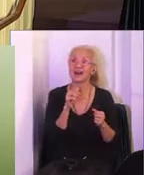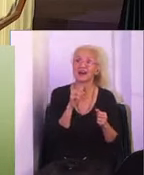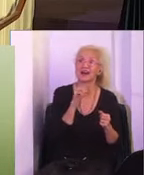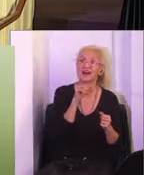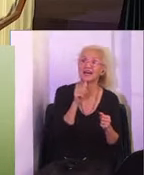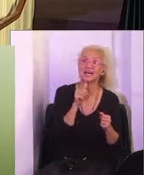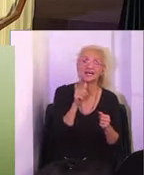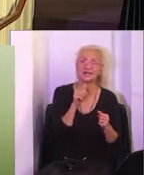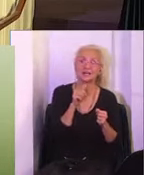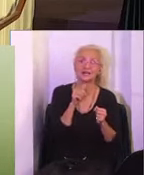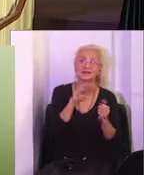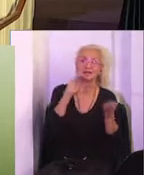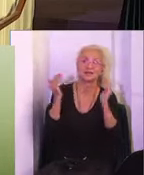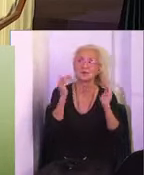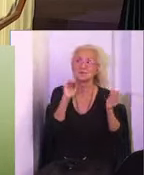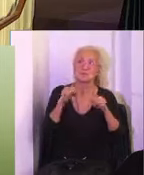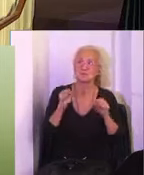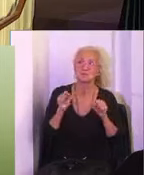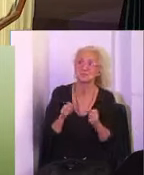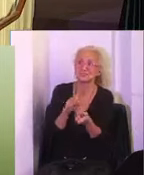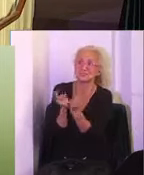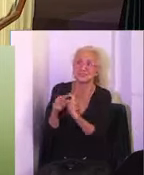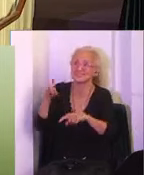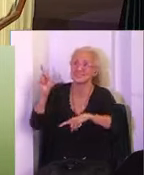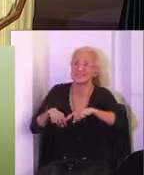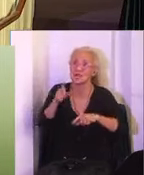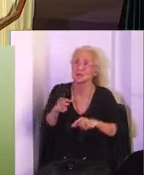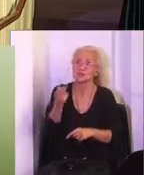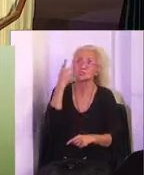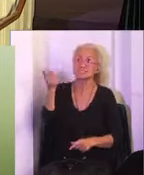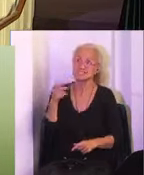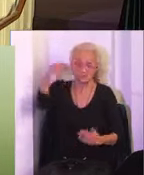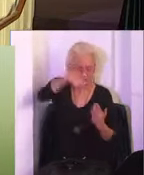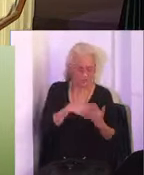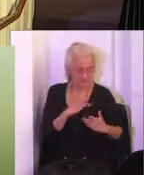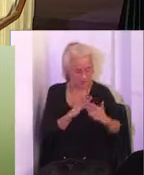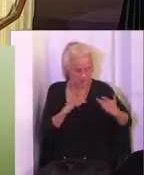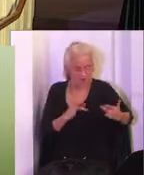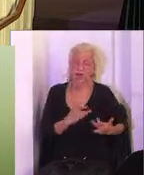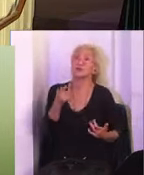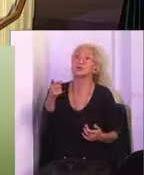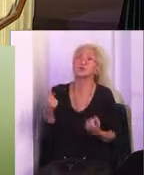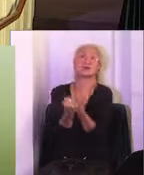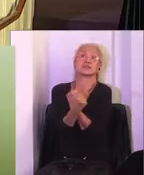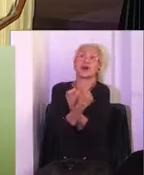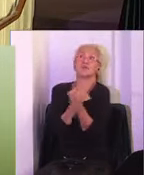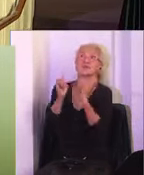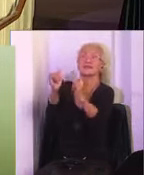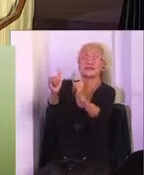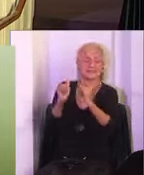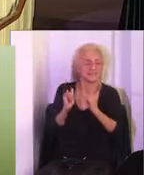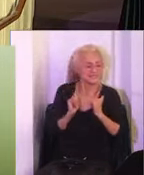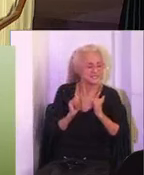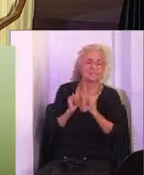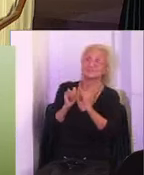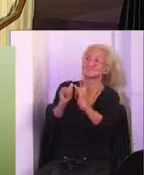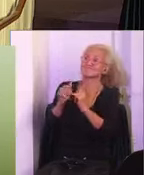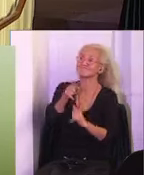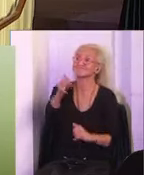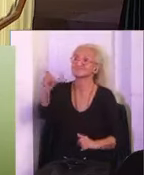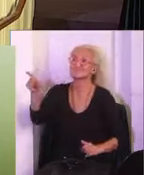Incomparable, unchangeable, you see the depths of my heart and you know me the same.